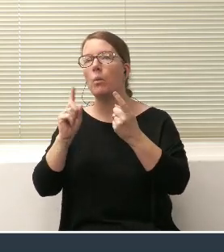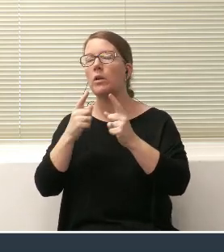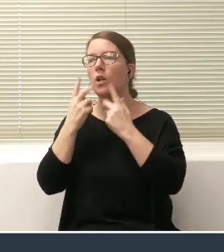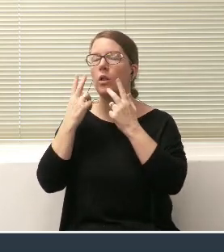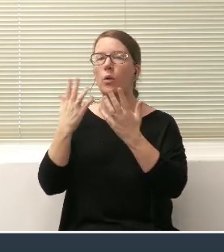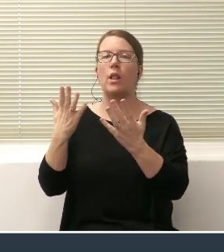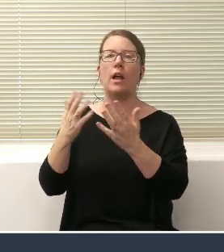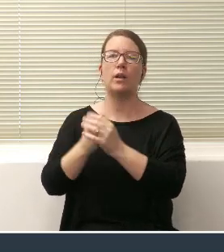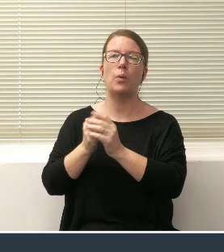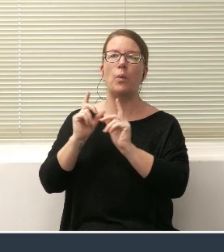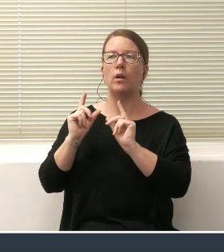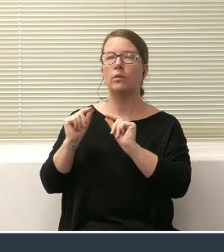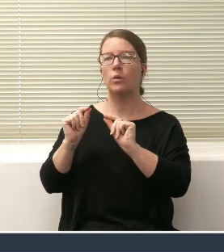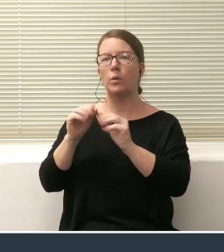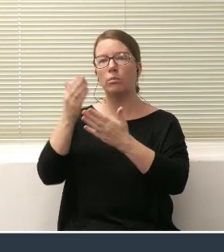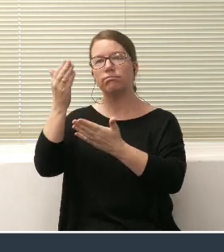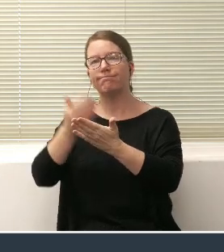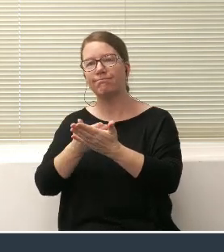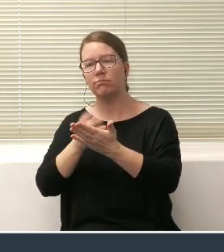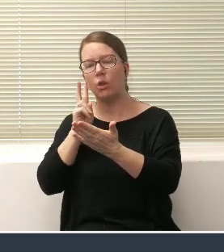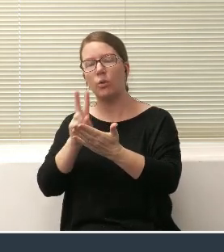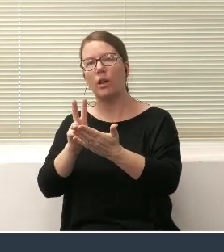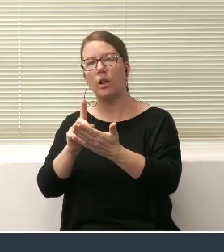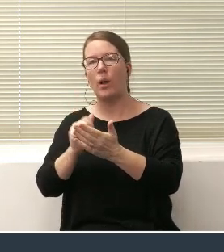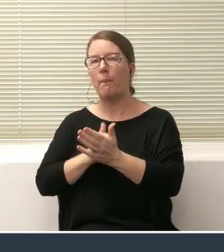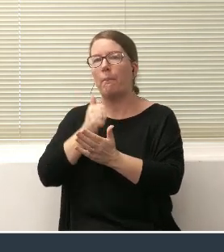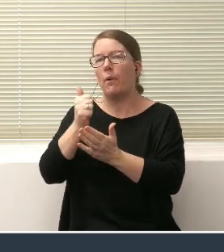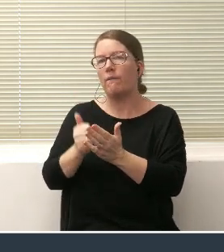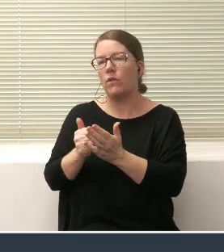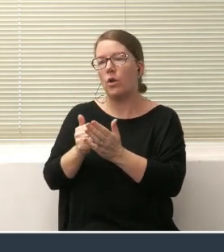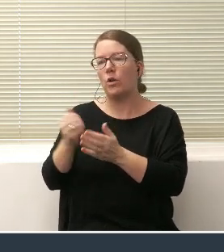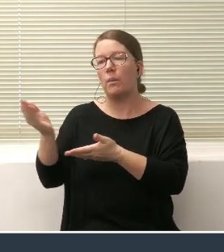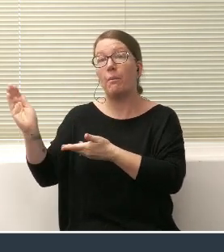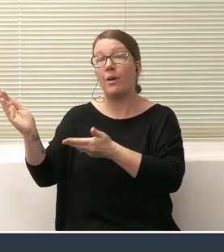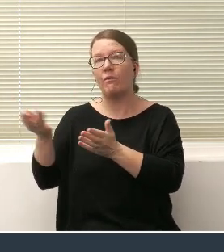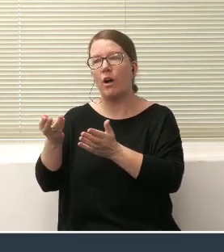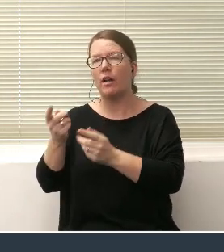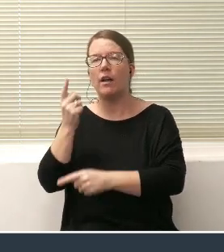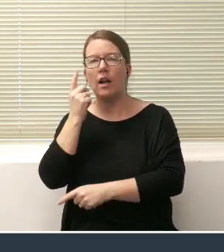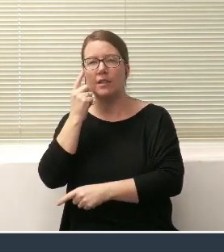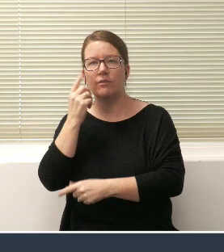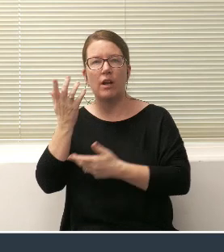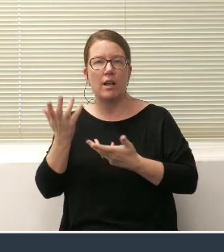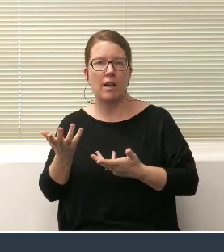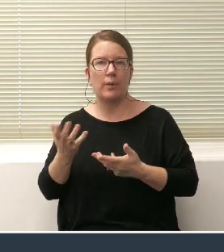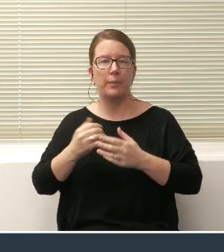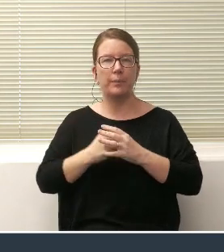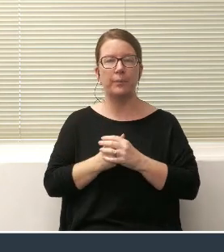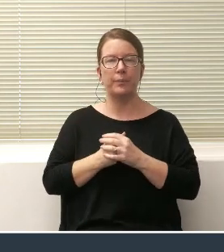look like, and how a preferred provider would actually be identified.